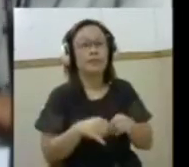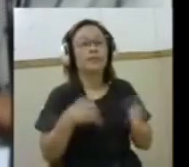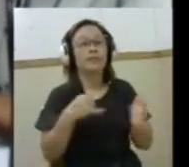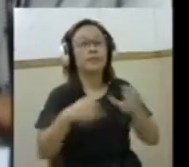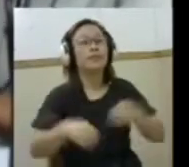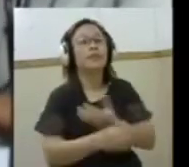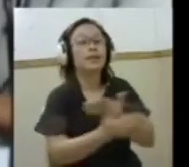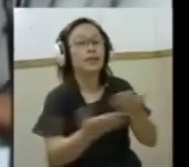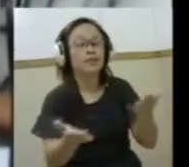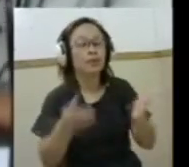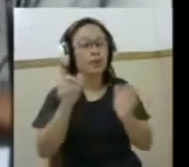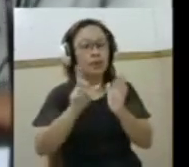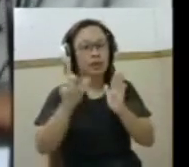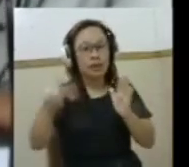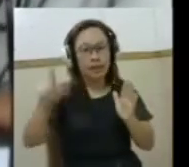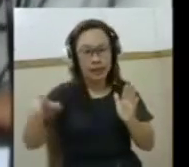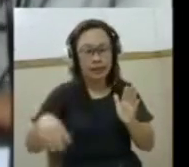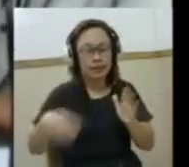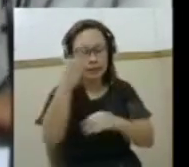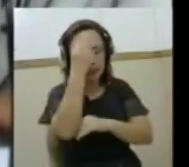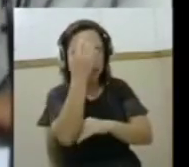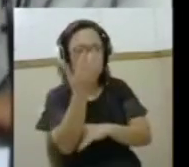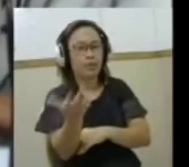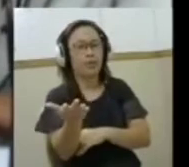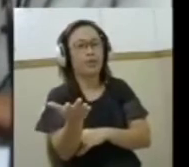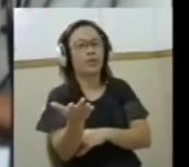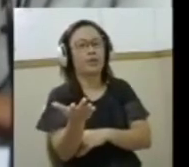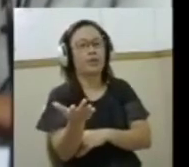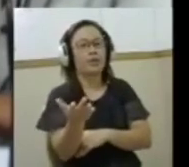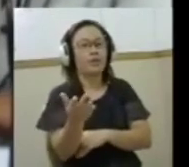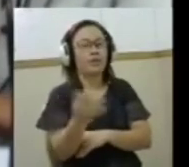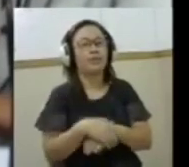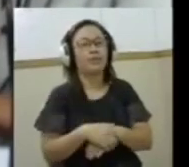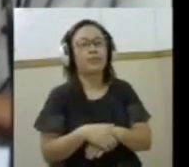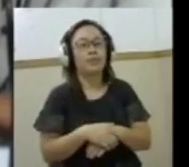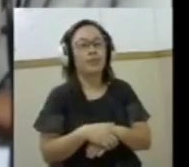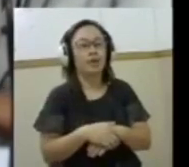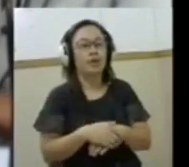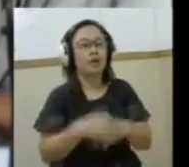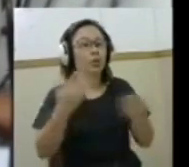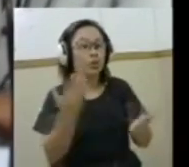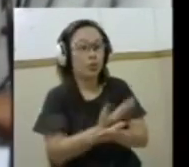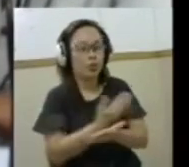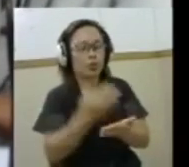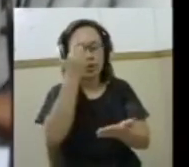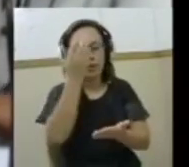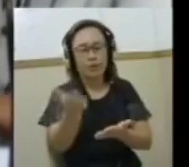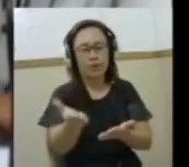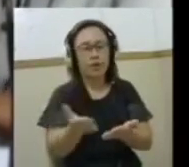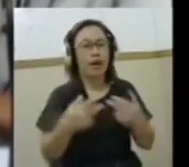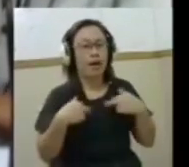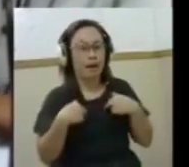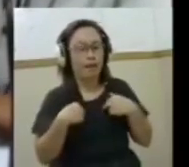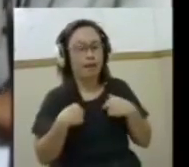the latest information. Yes. So research encourages you to find the most recent information available.